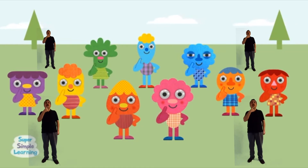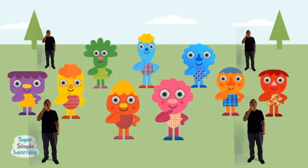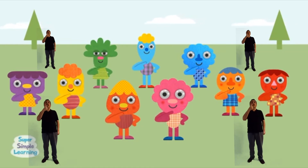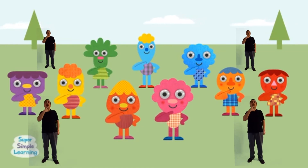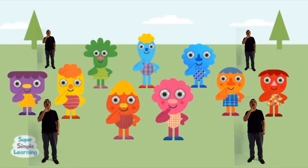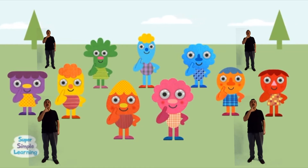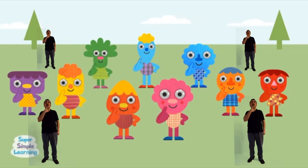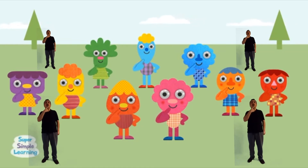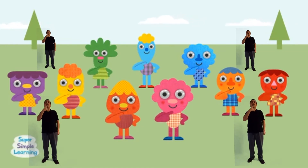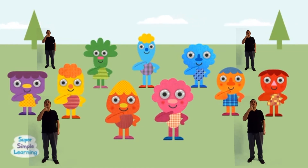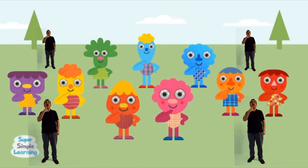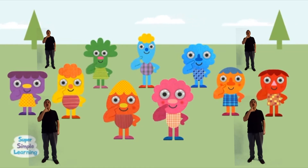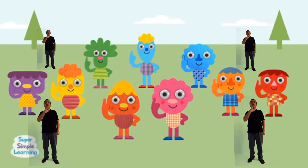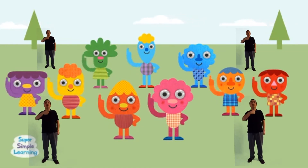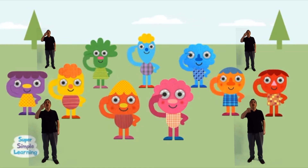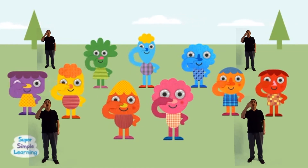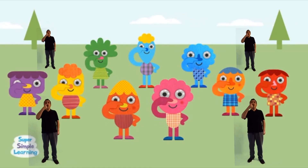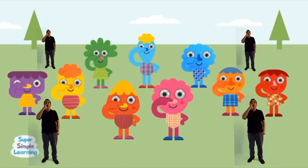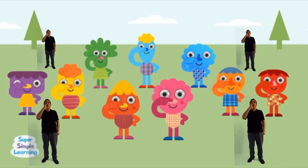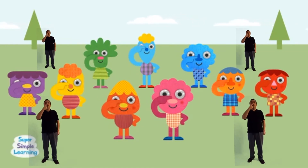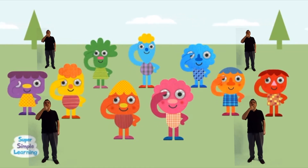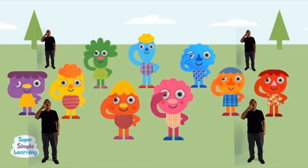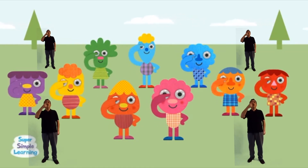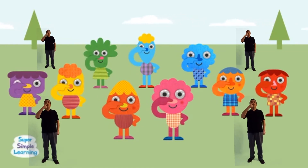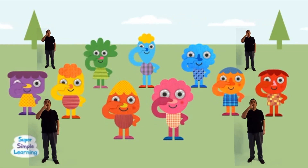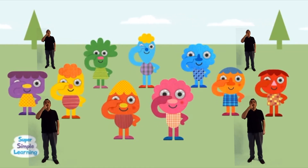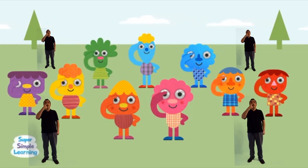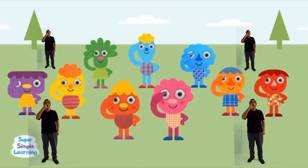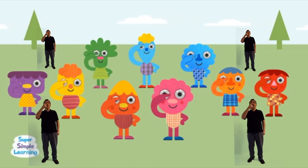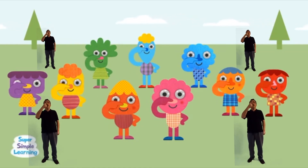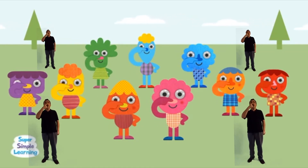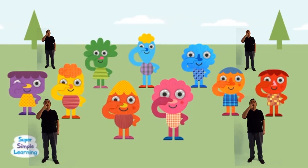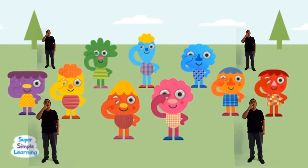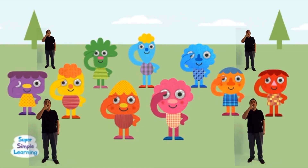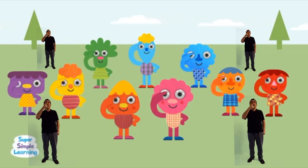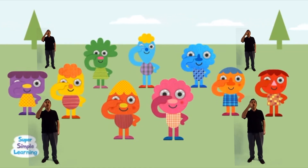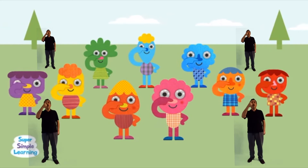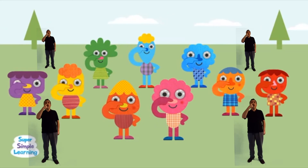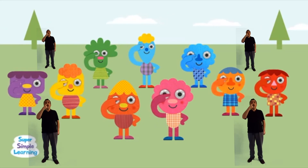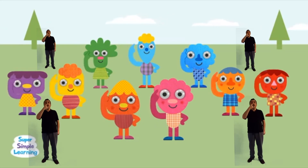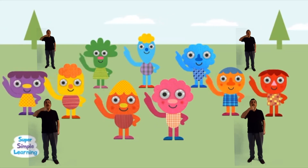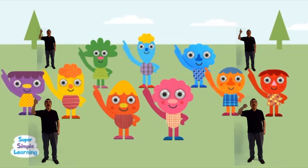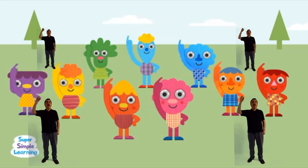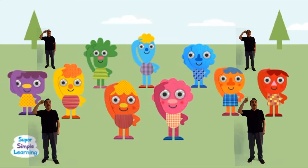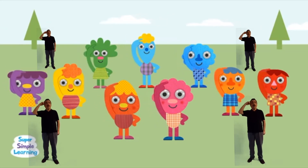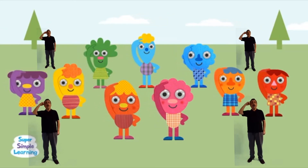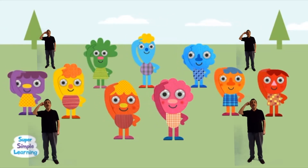Put it on your nose, nose. Put it on your